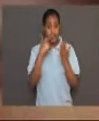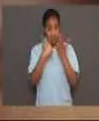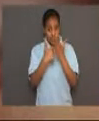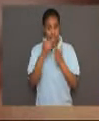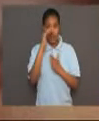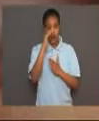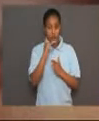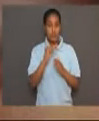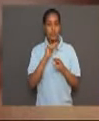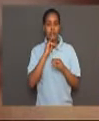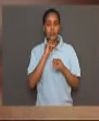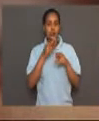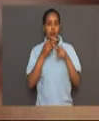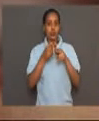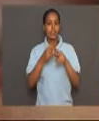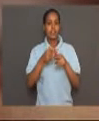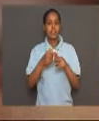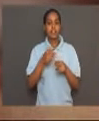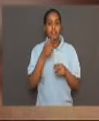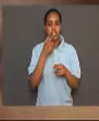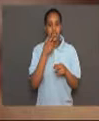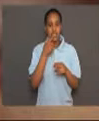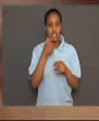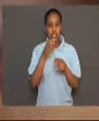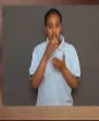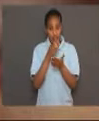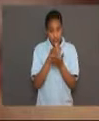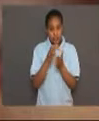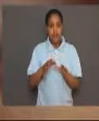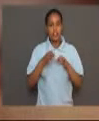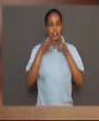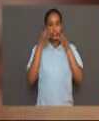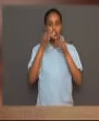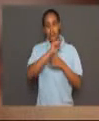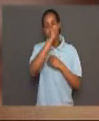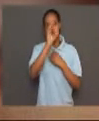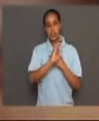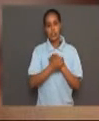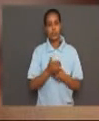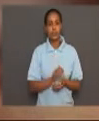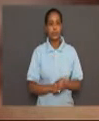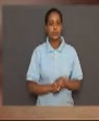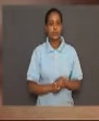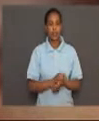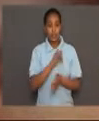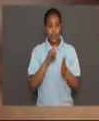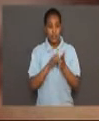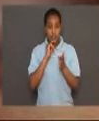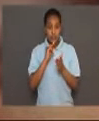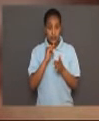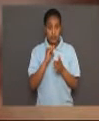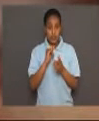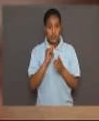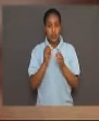level is called the glass transition temperature. It is